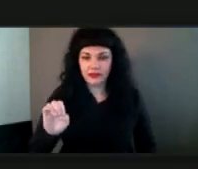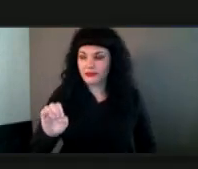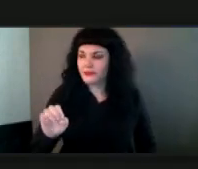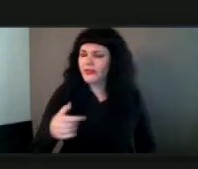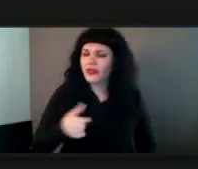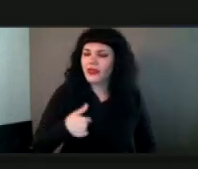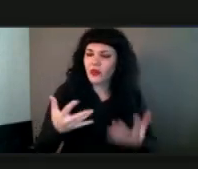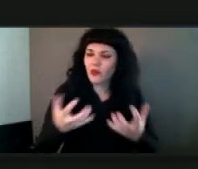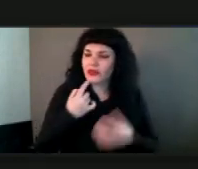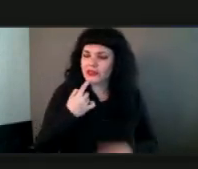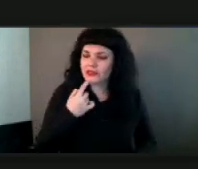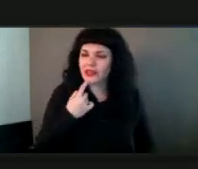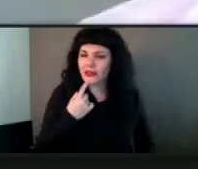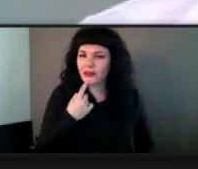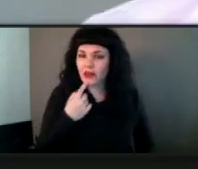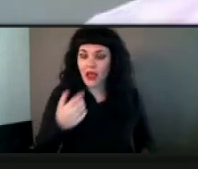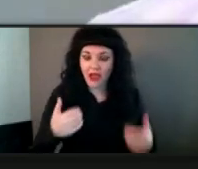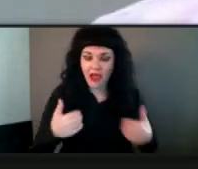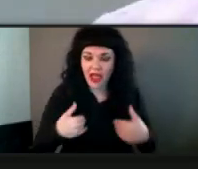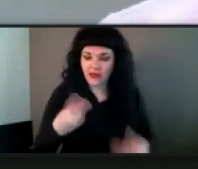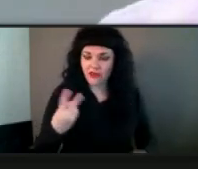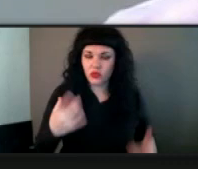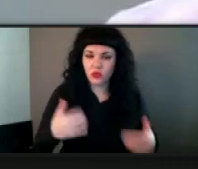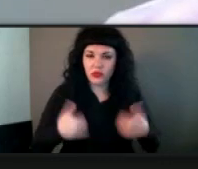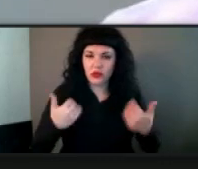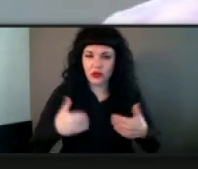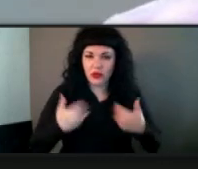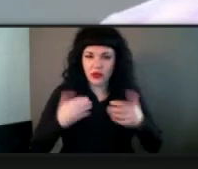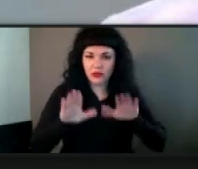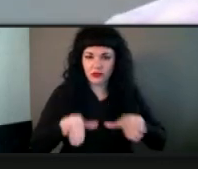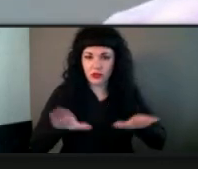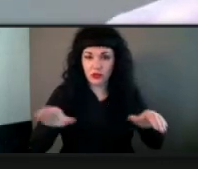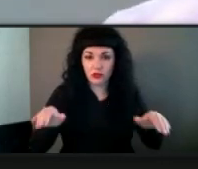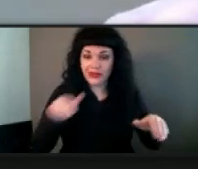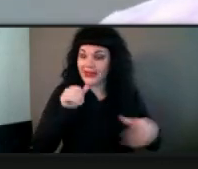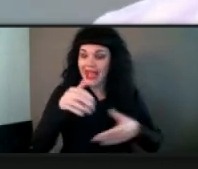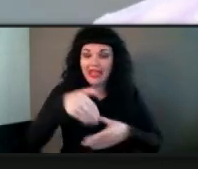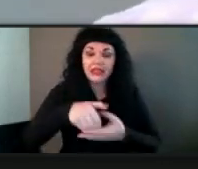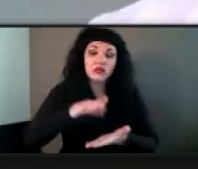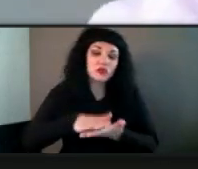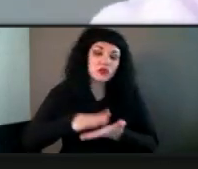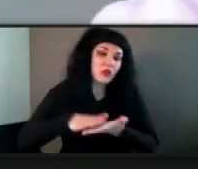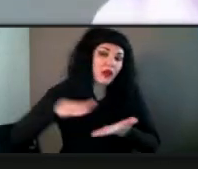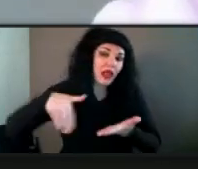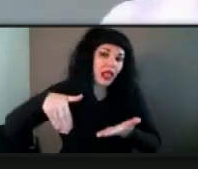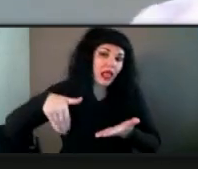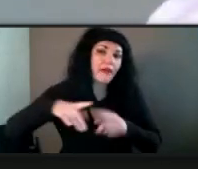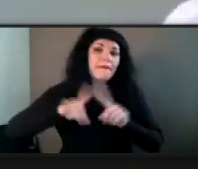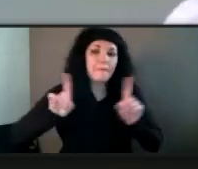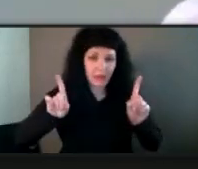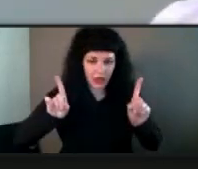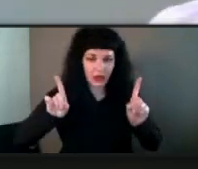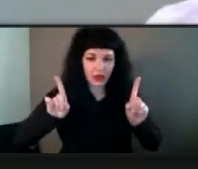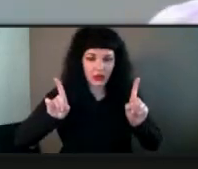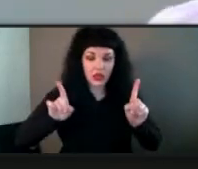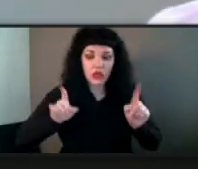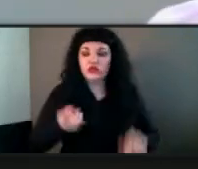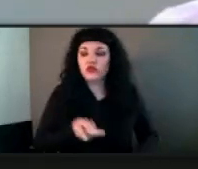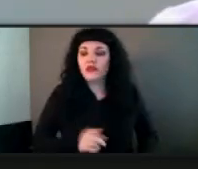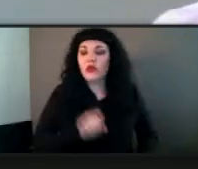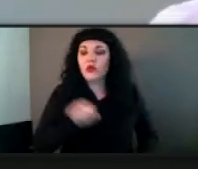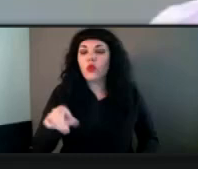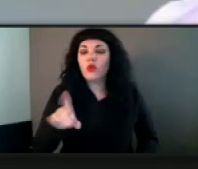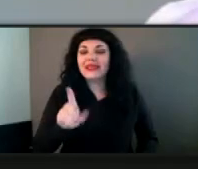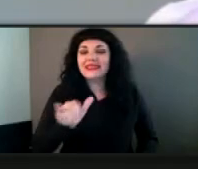myself, I have two young ones. They're not in school yet, but they are in a daycare. That's been a big challenge due to the daycare being